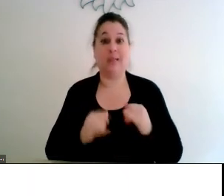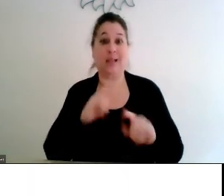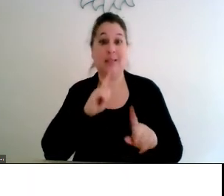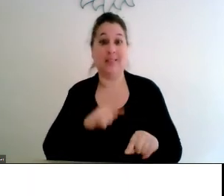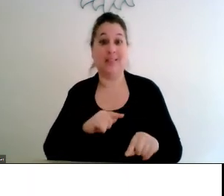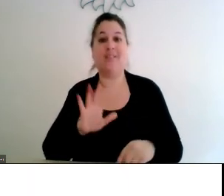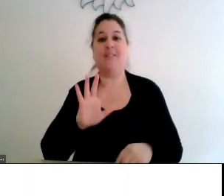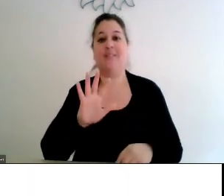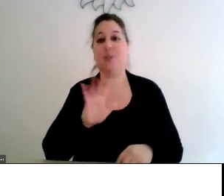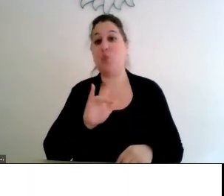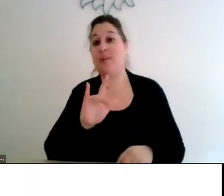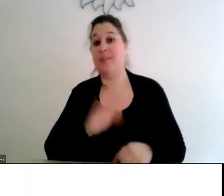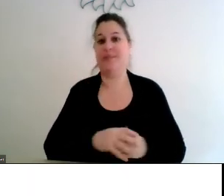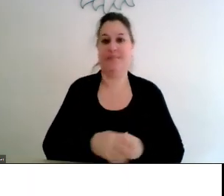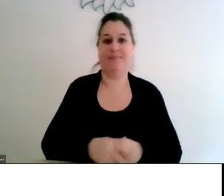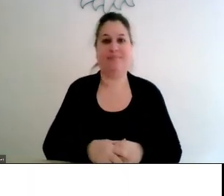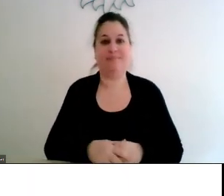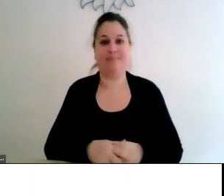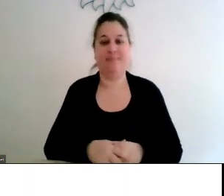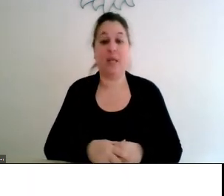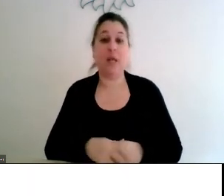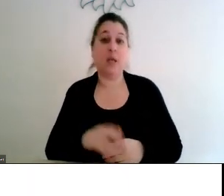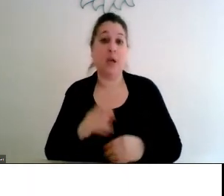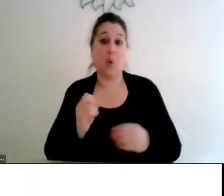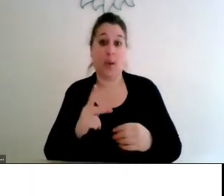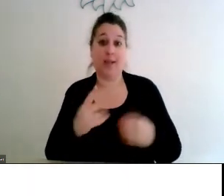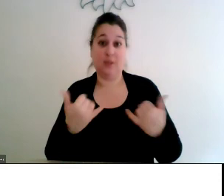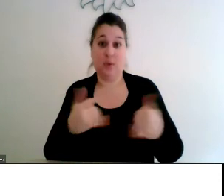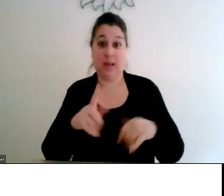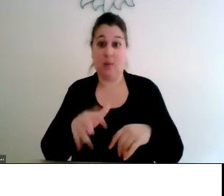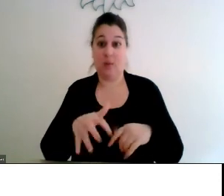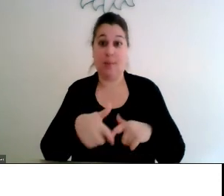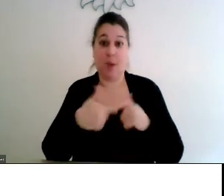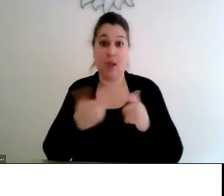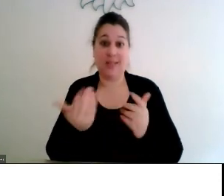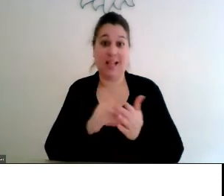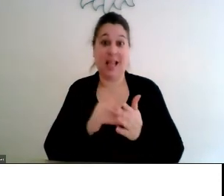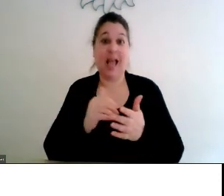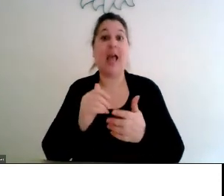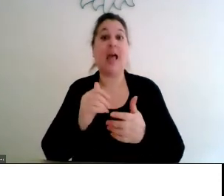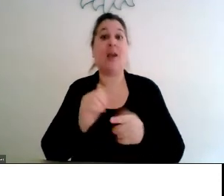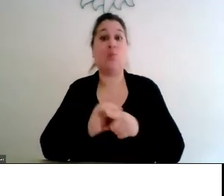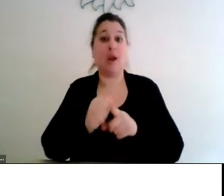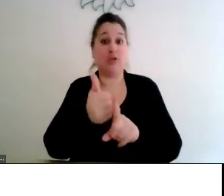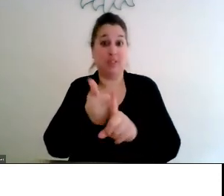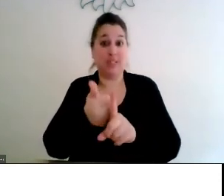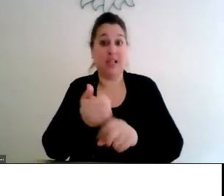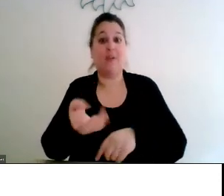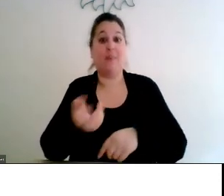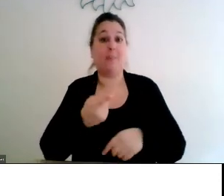All right, go ahead and press pause, try this one, and then press play to check your work. Go ahead, press pause.